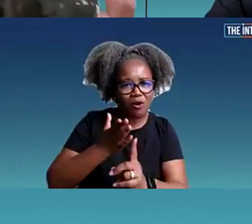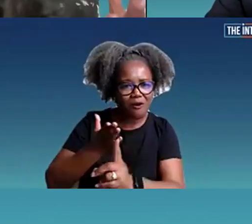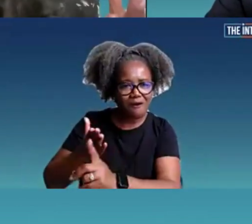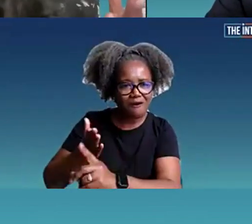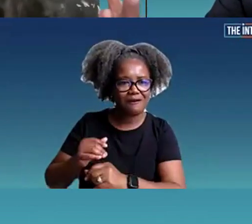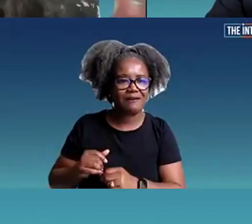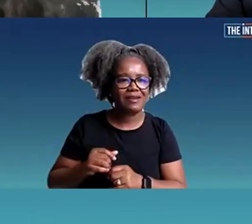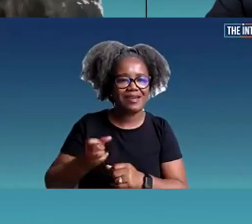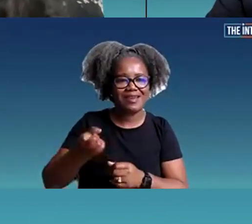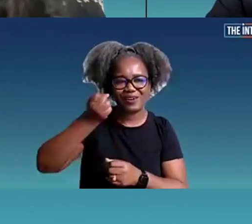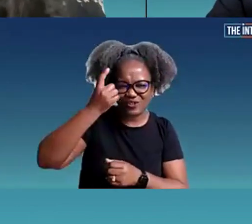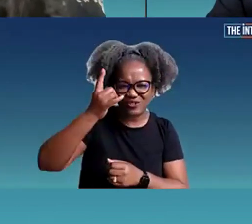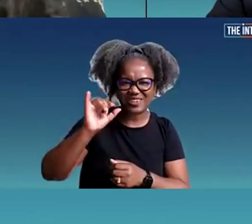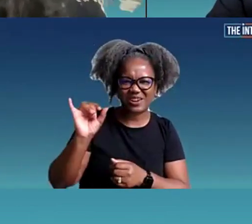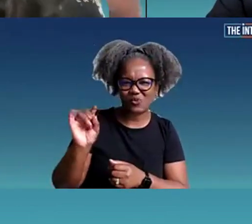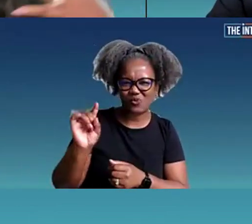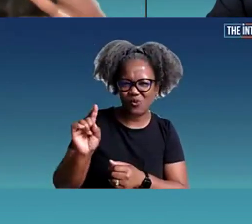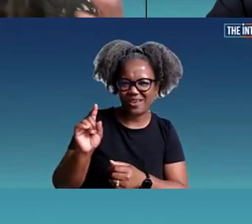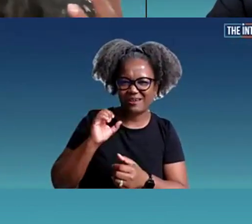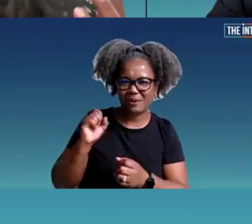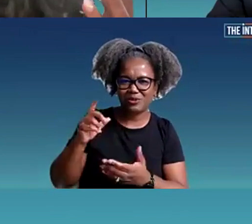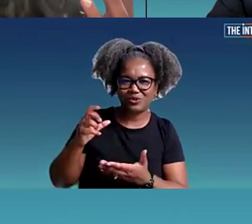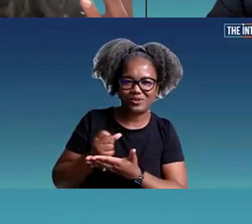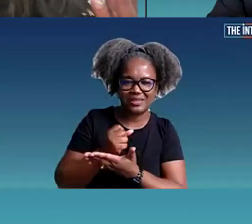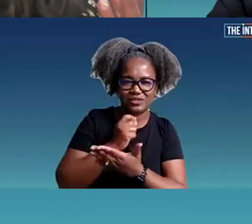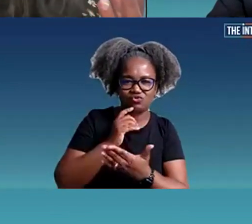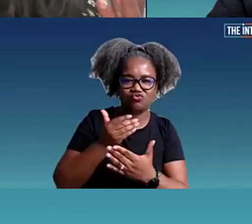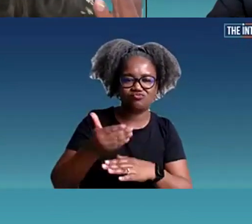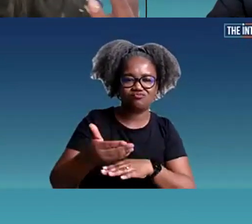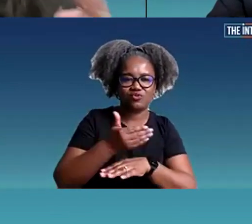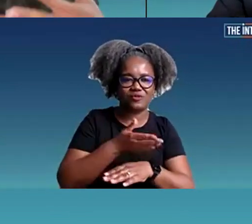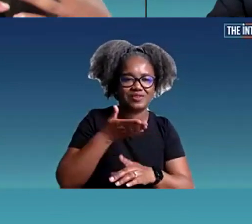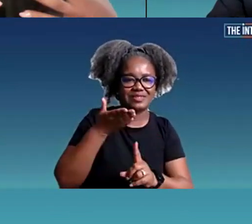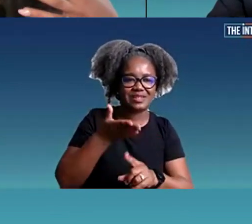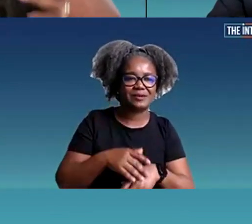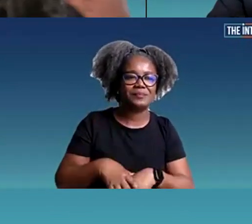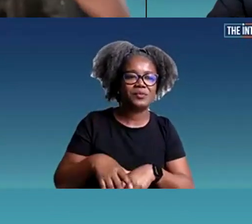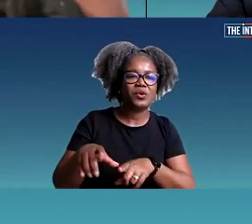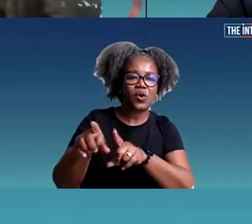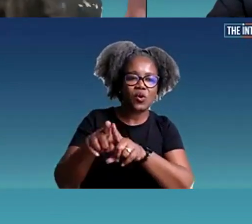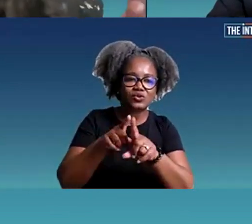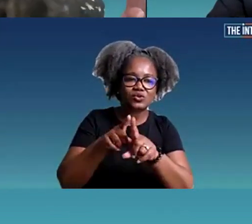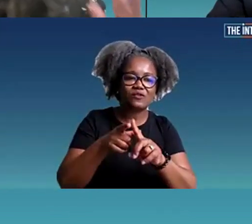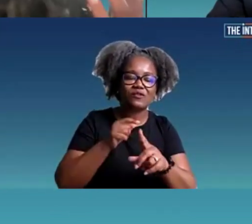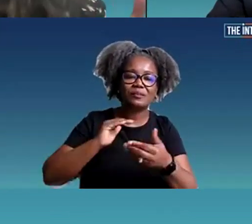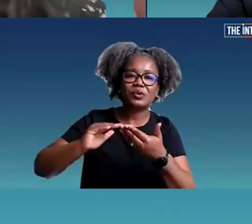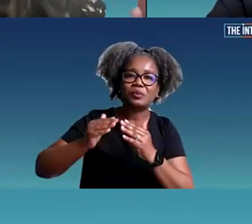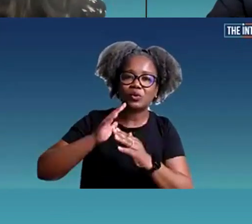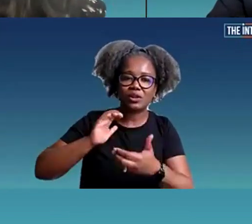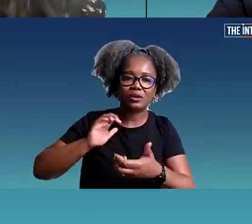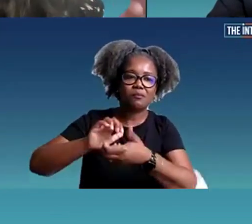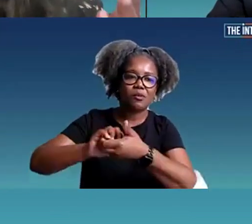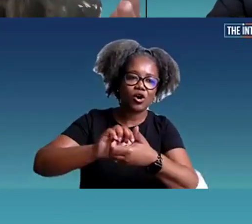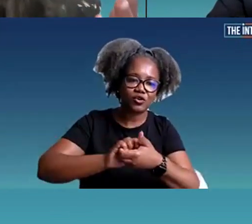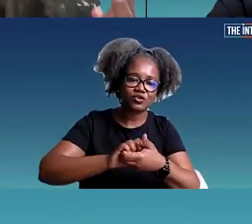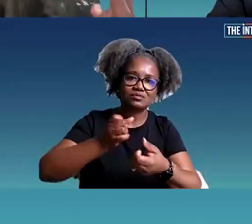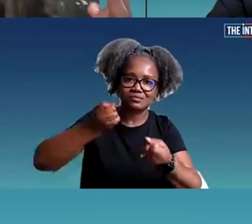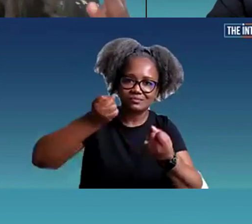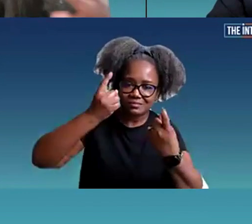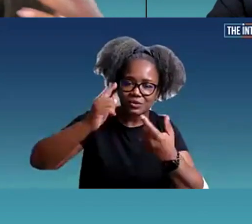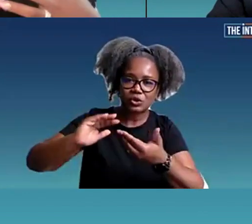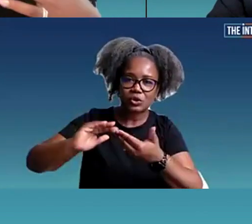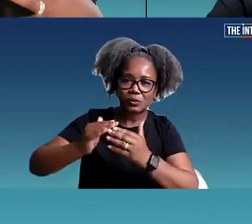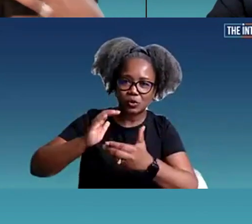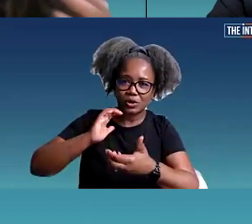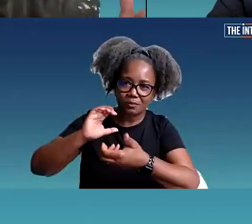We have several of those programs where, again, it's a bi-directional process. For the reproductive health space, I'd like to